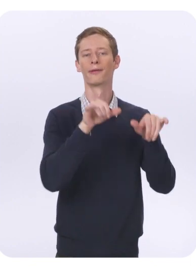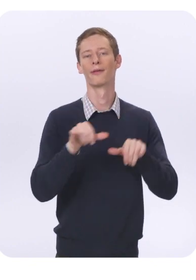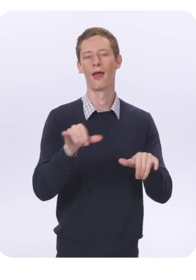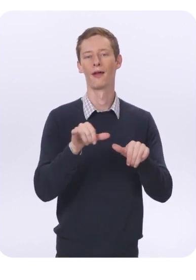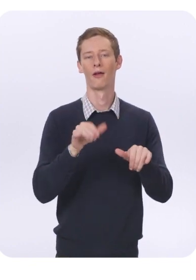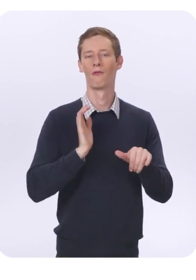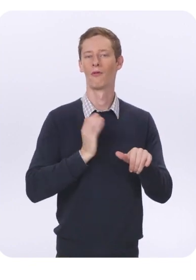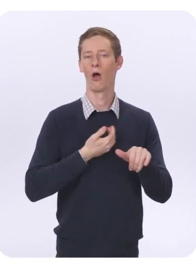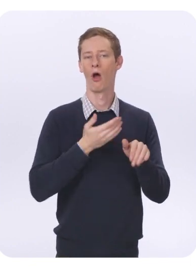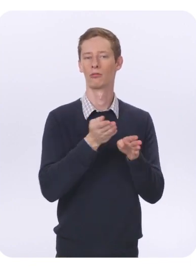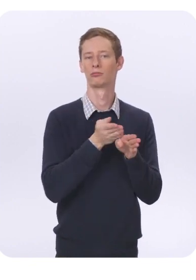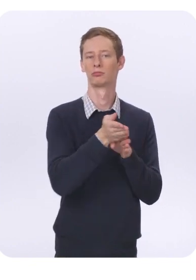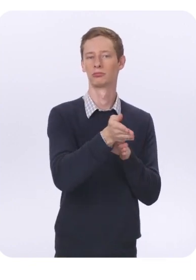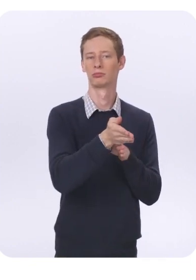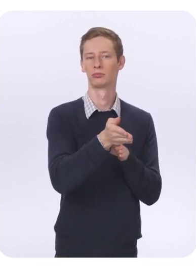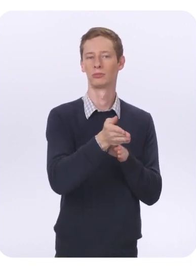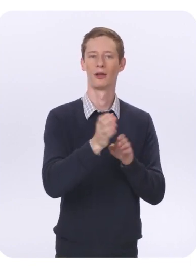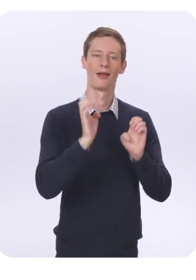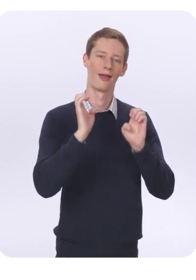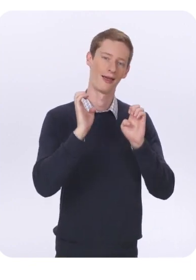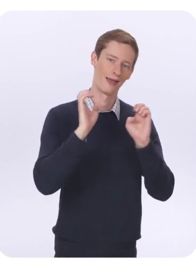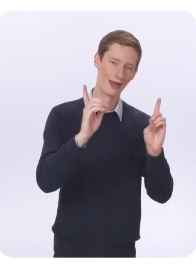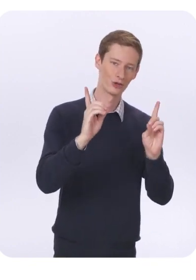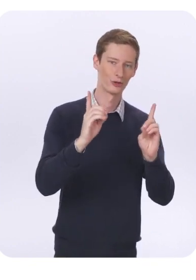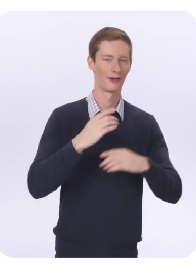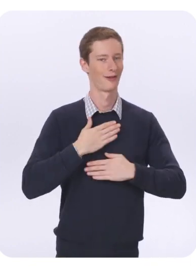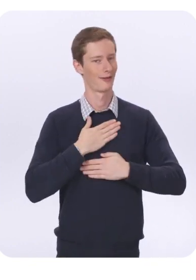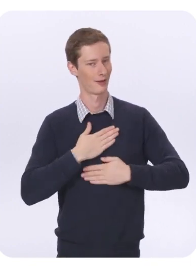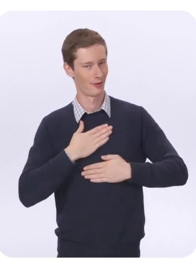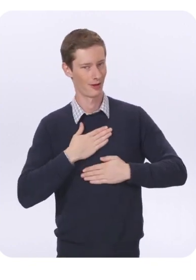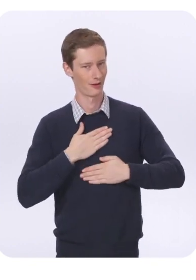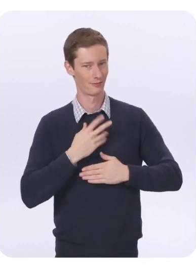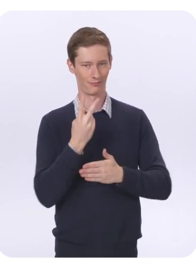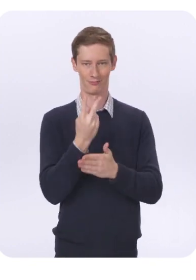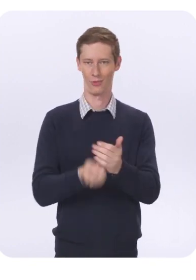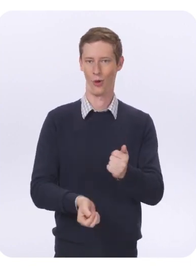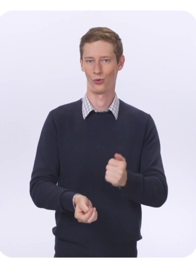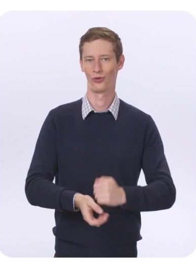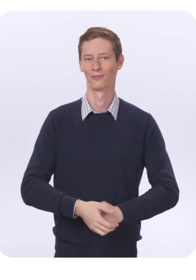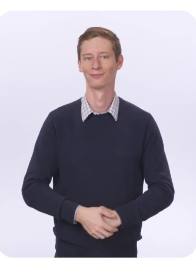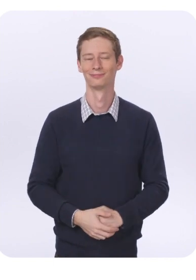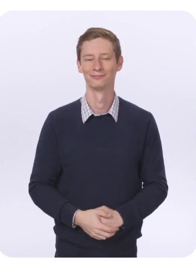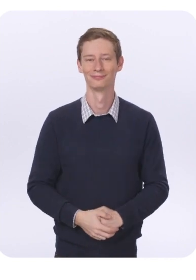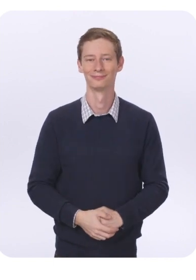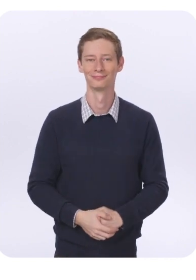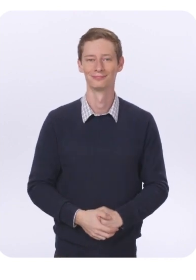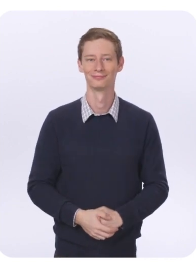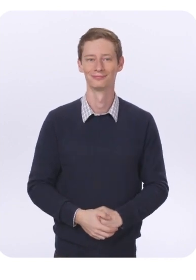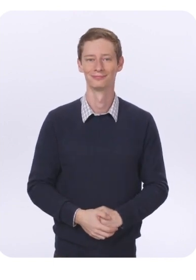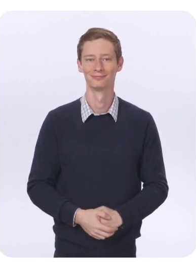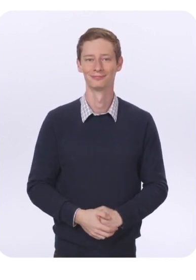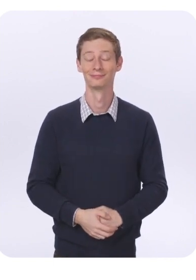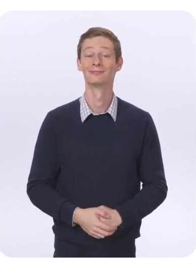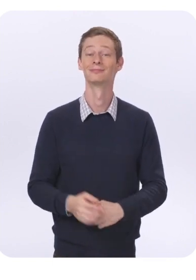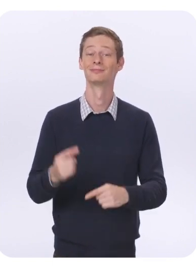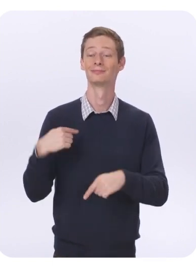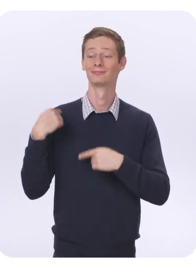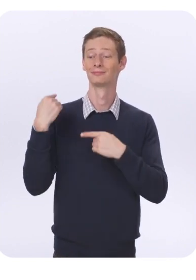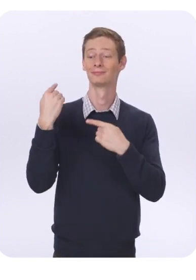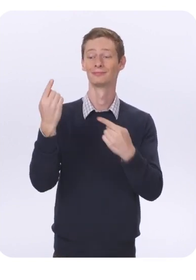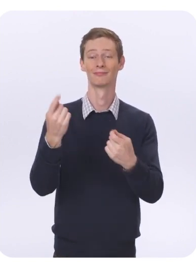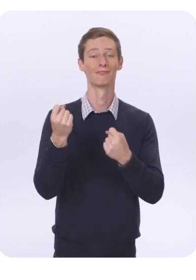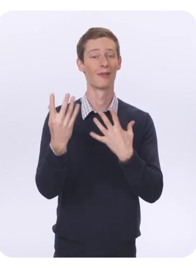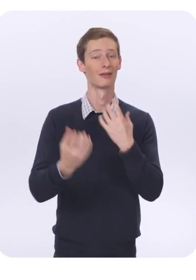edutainment, content that is educational, but also entertaining. Over the years, we have